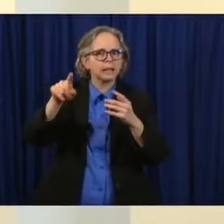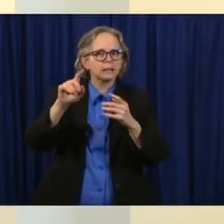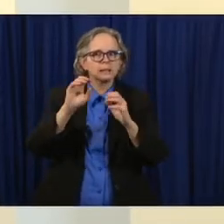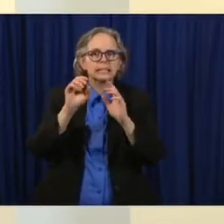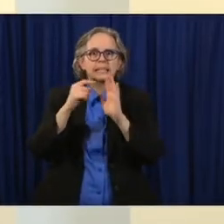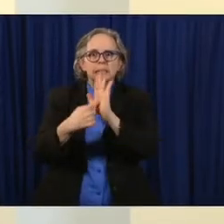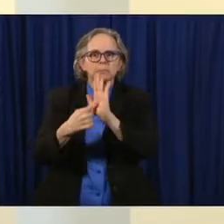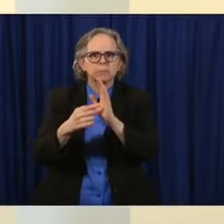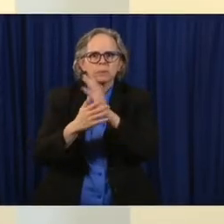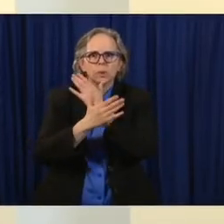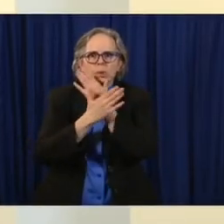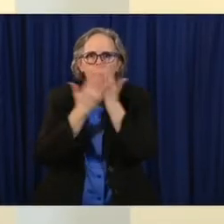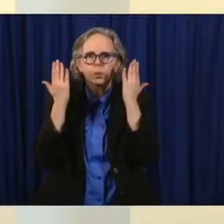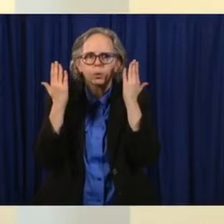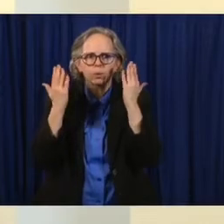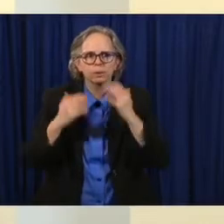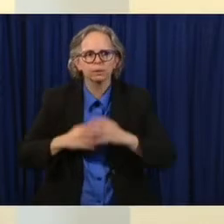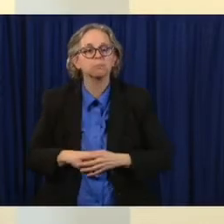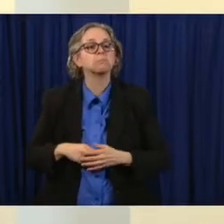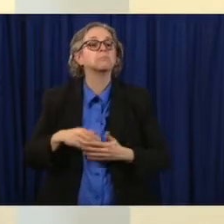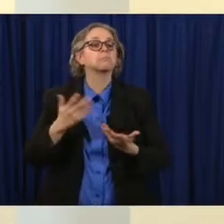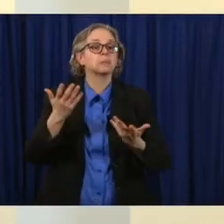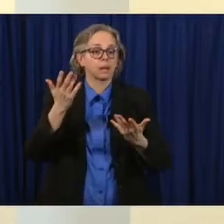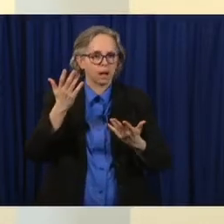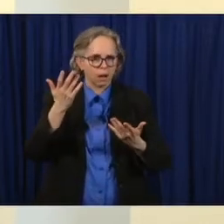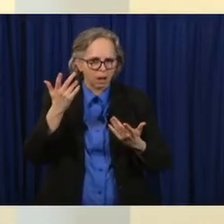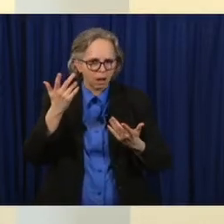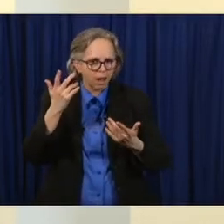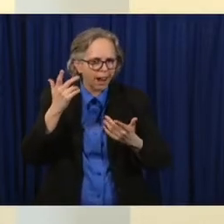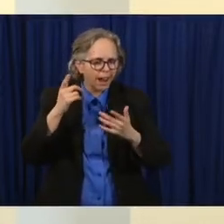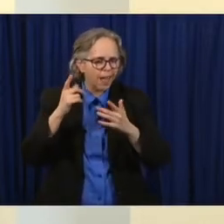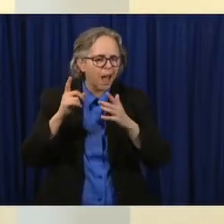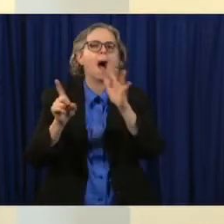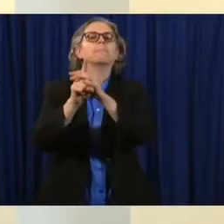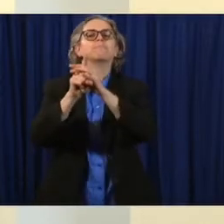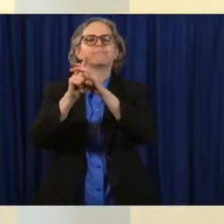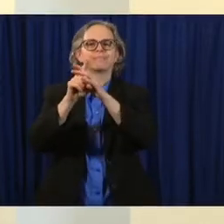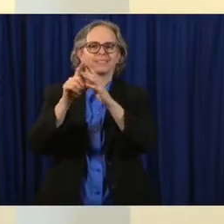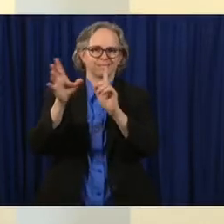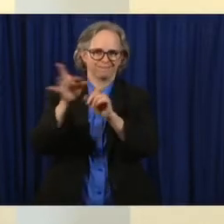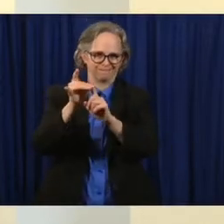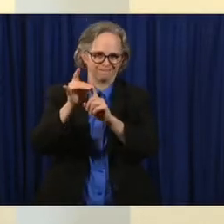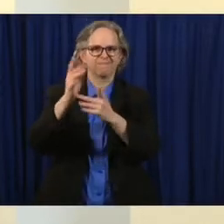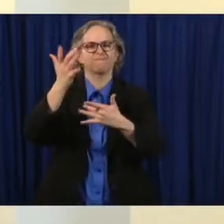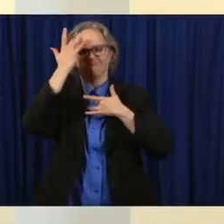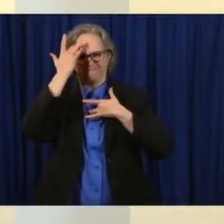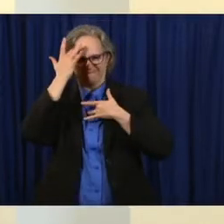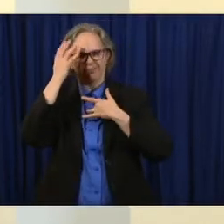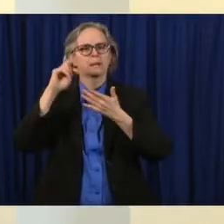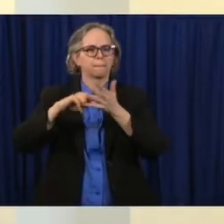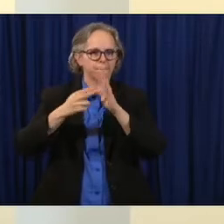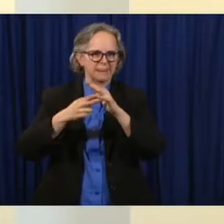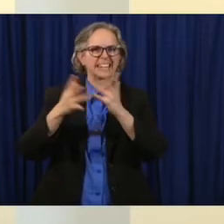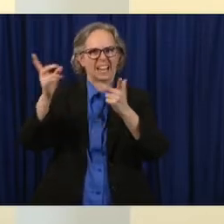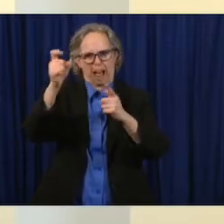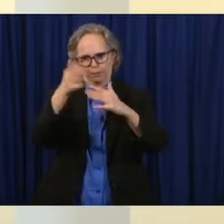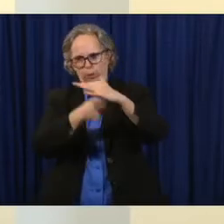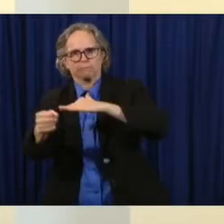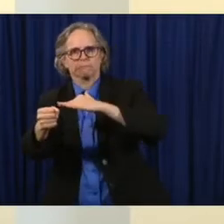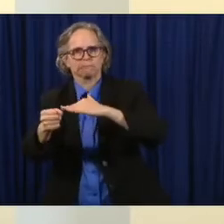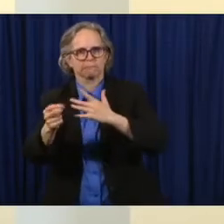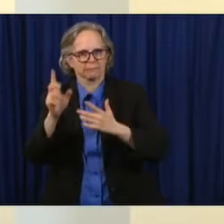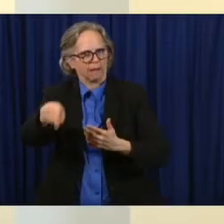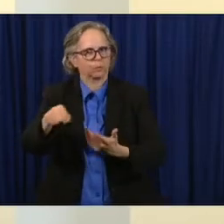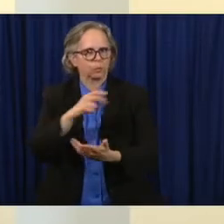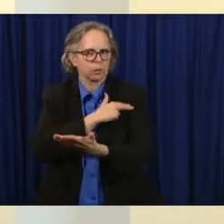Some will go on to develop symptoms. Some of those folks will be sick enough to actually need hospitalized. Weeks or two